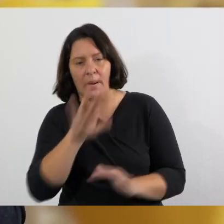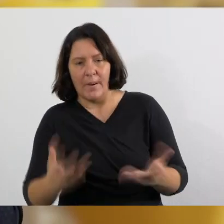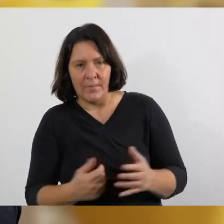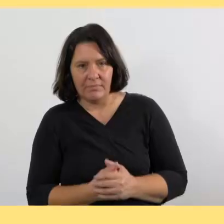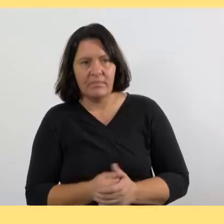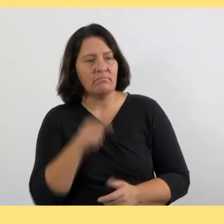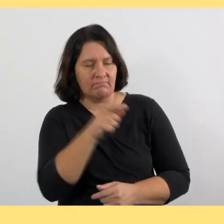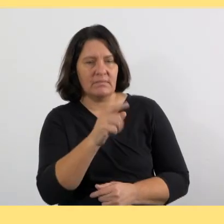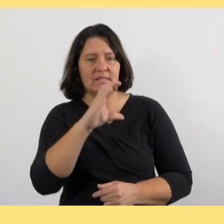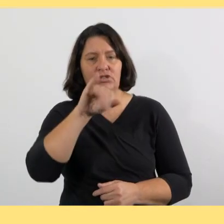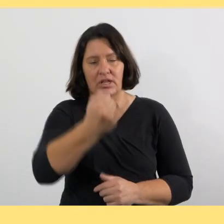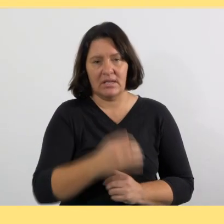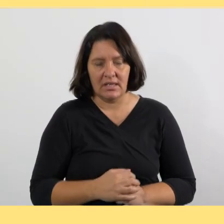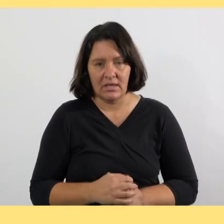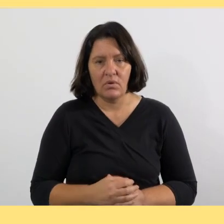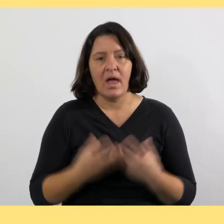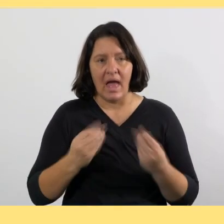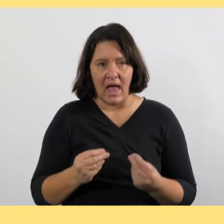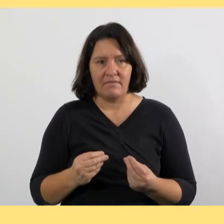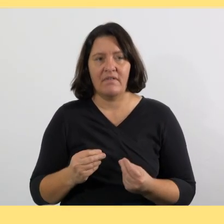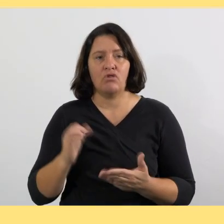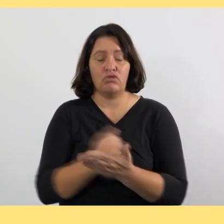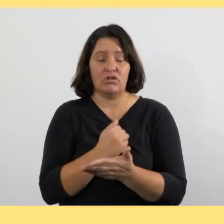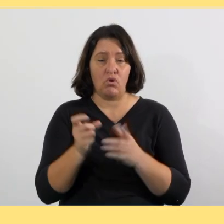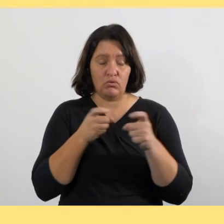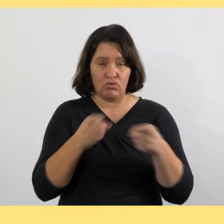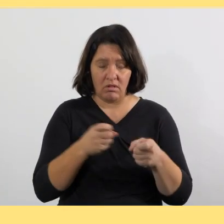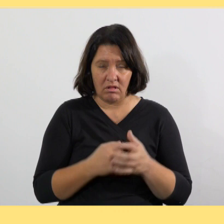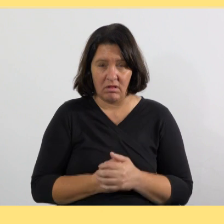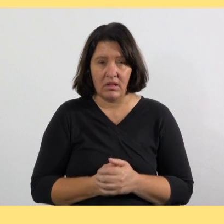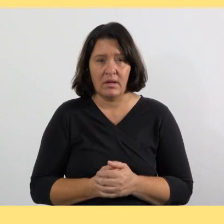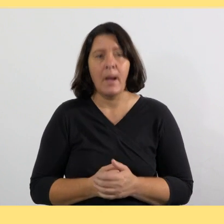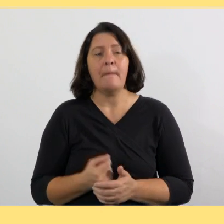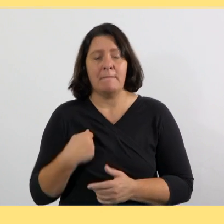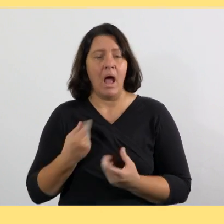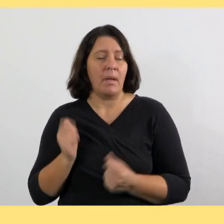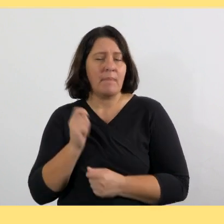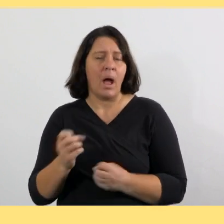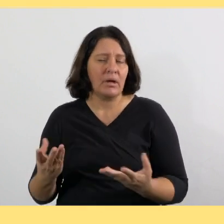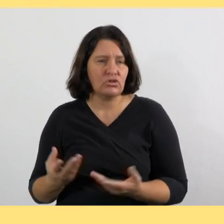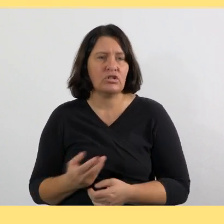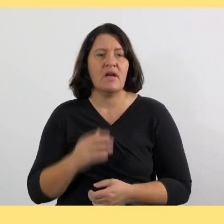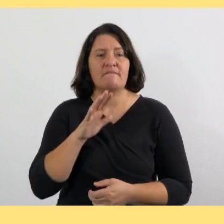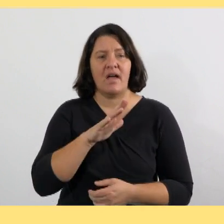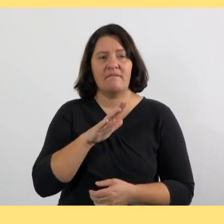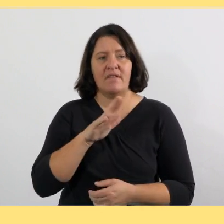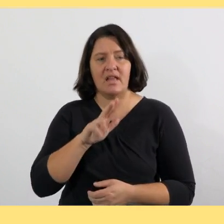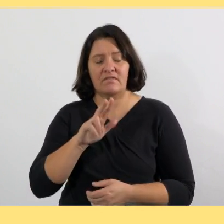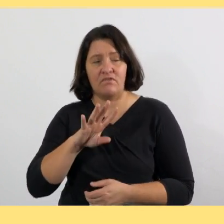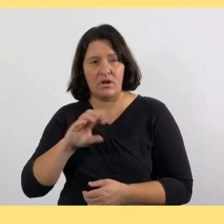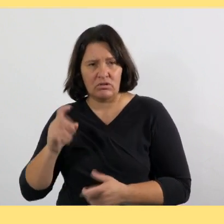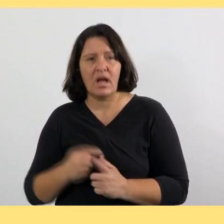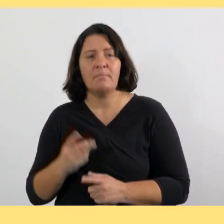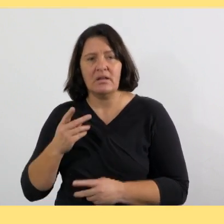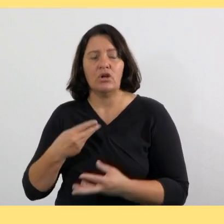looks like. This is our CJ. We have our creditors control, and here we are purchasing trading stock, and